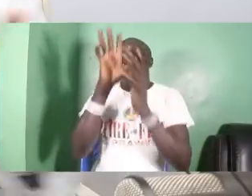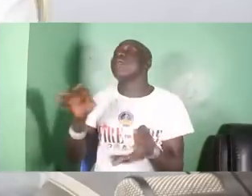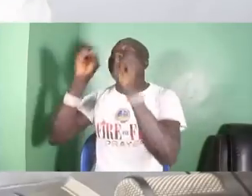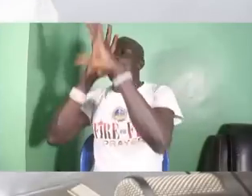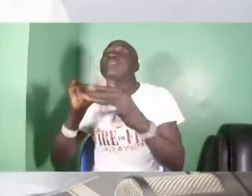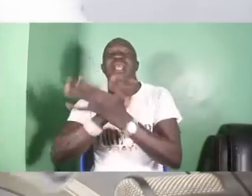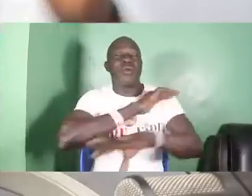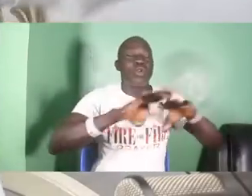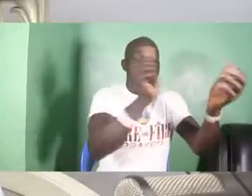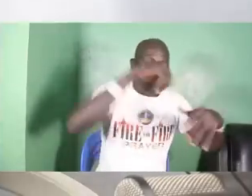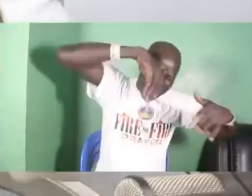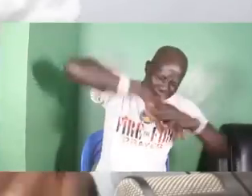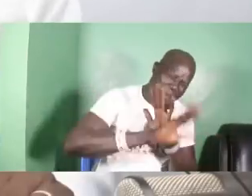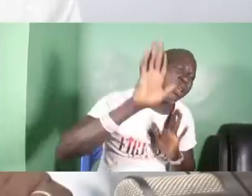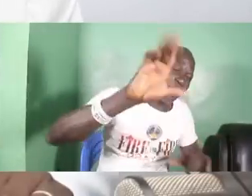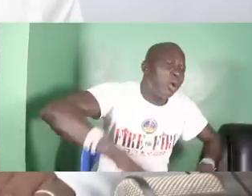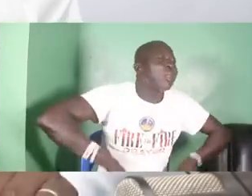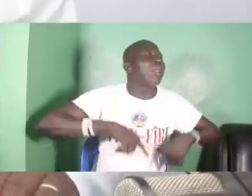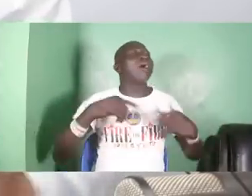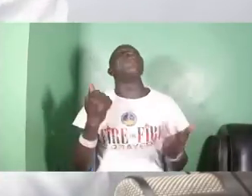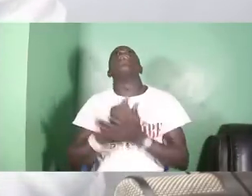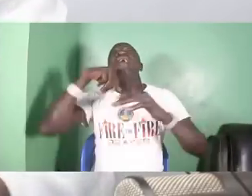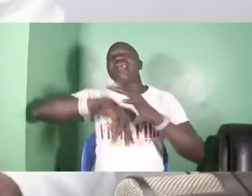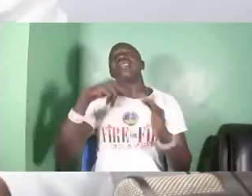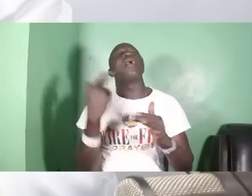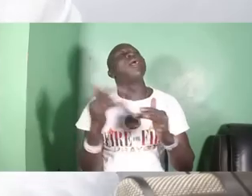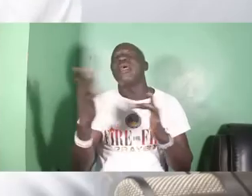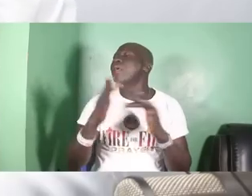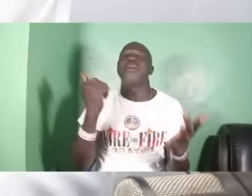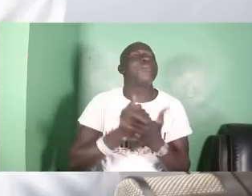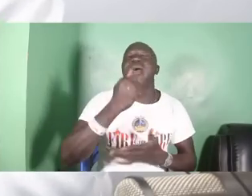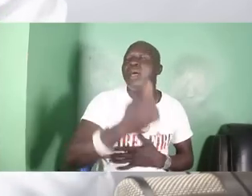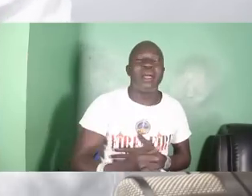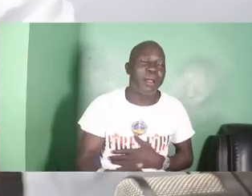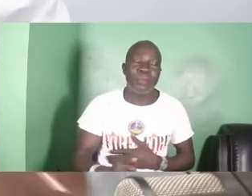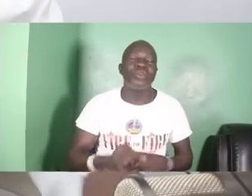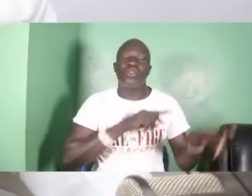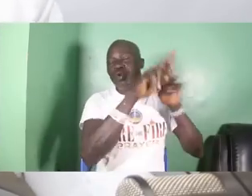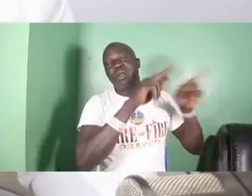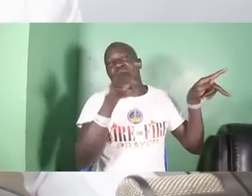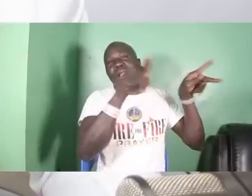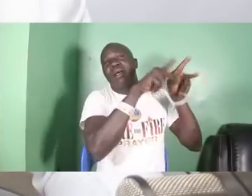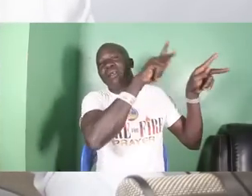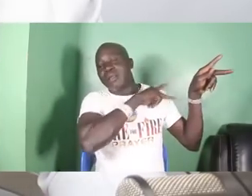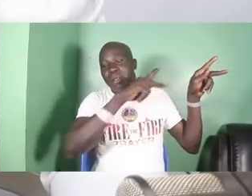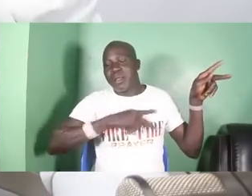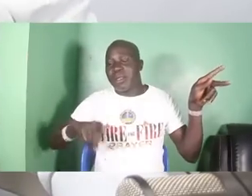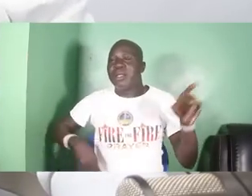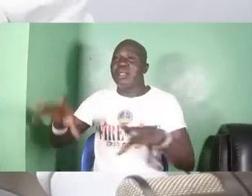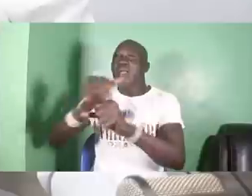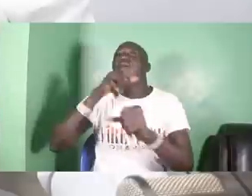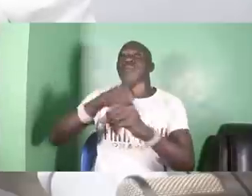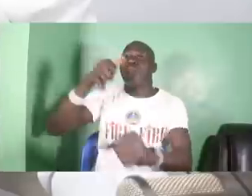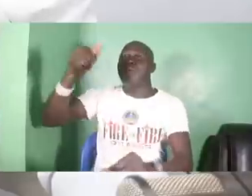yi o ya ko wo enu aye in the name of Jesus wa de se bi oba mobile